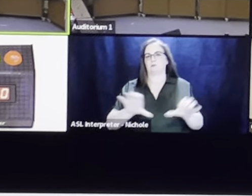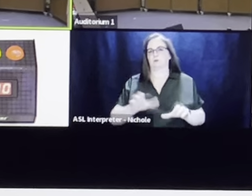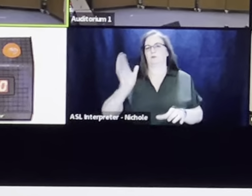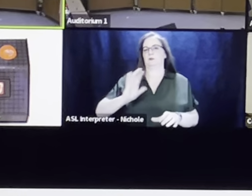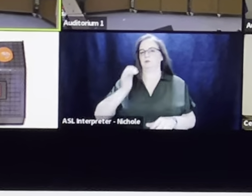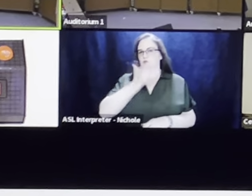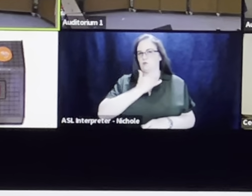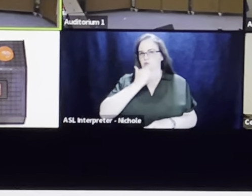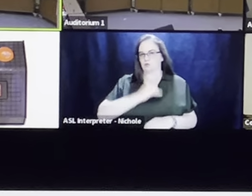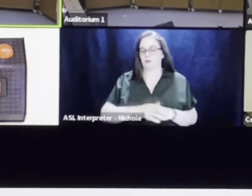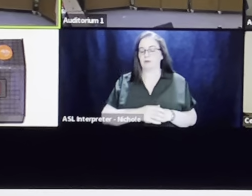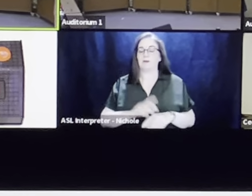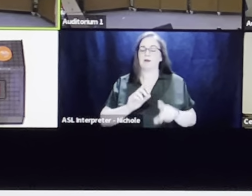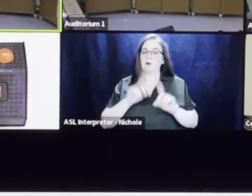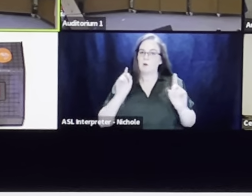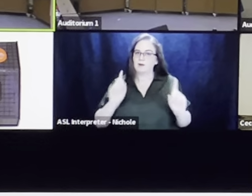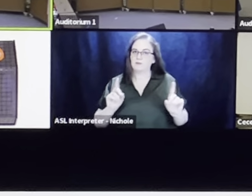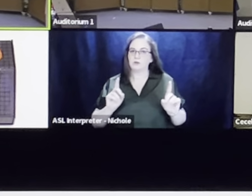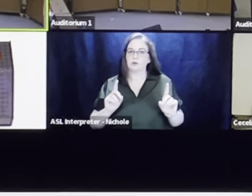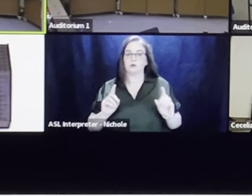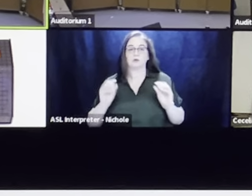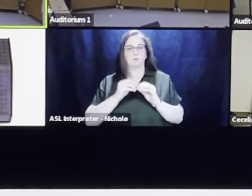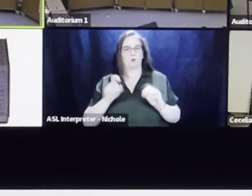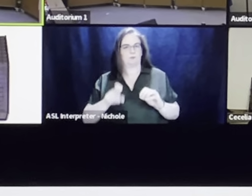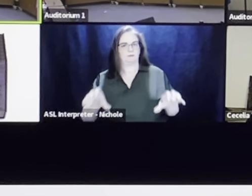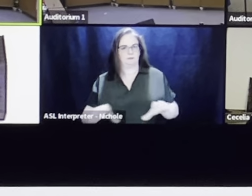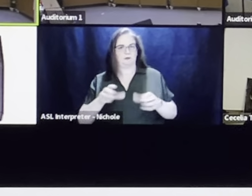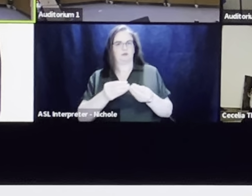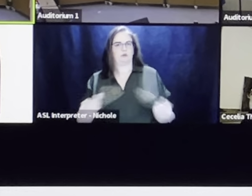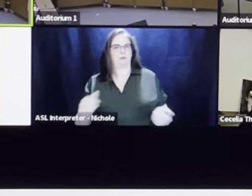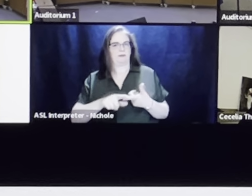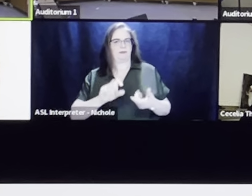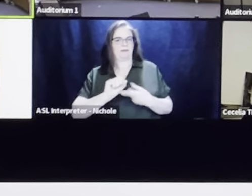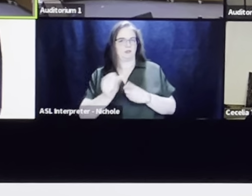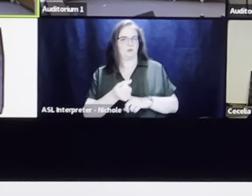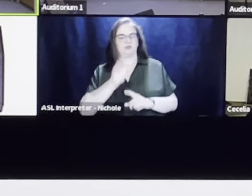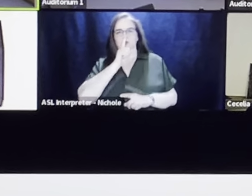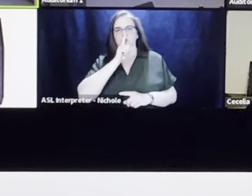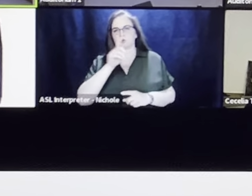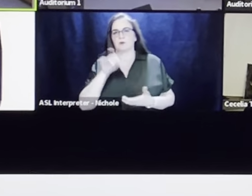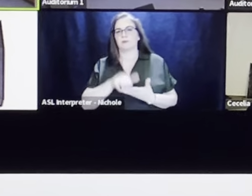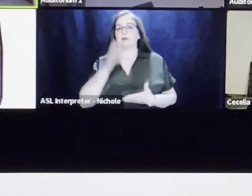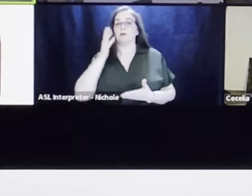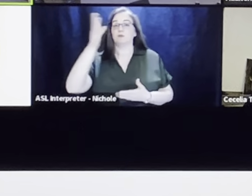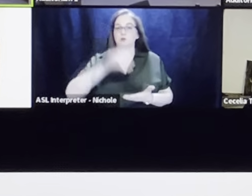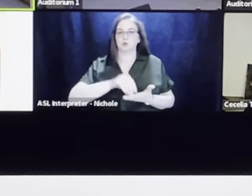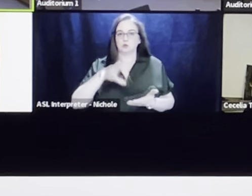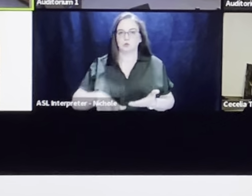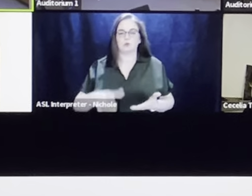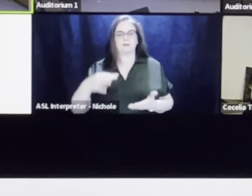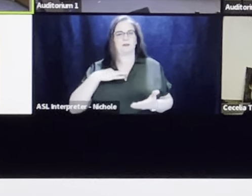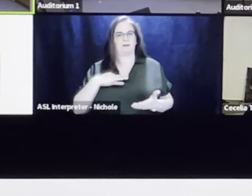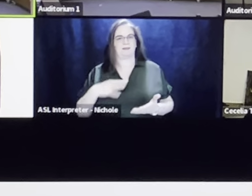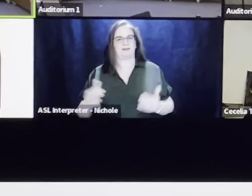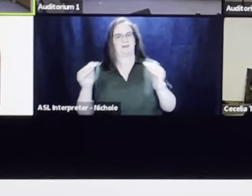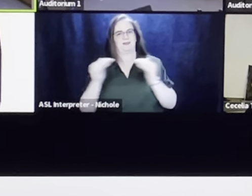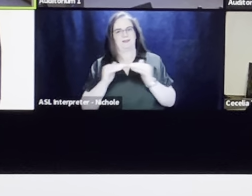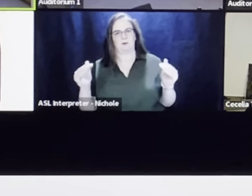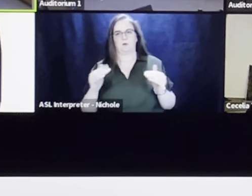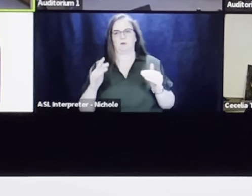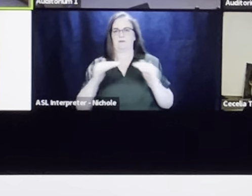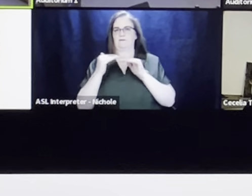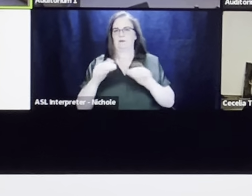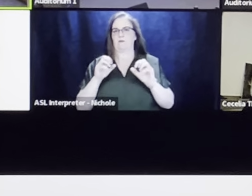wrongdoings. However, more must be done to remedy this situation to ensure that future students and applicants have an equal and